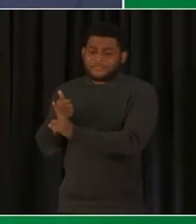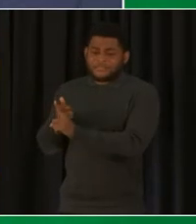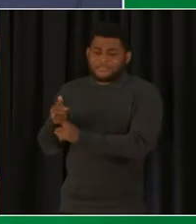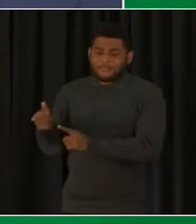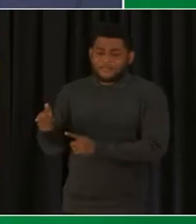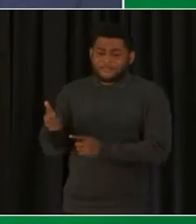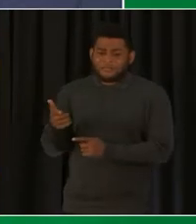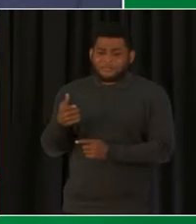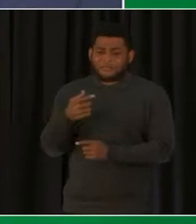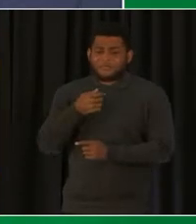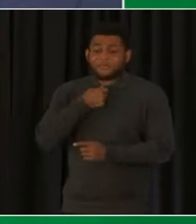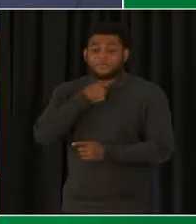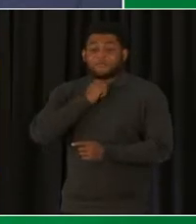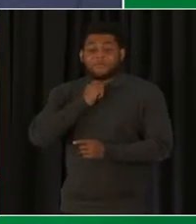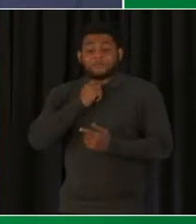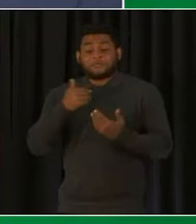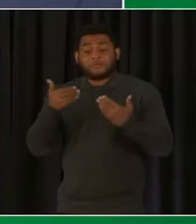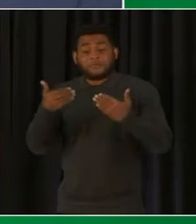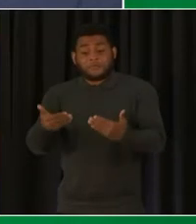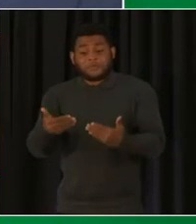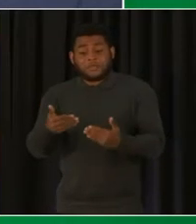line is unmuted.